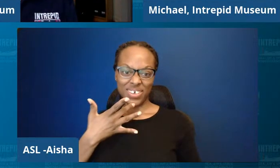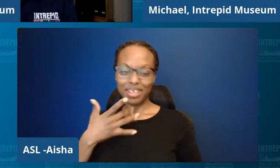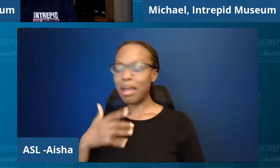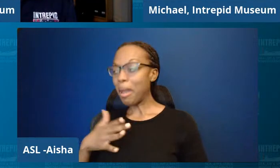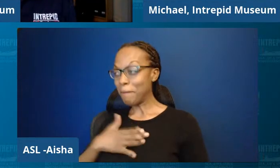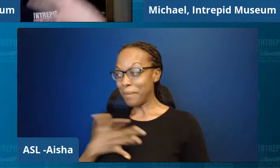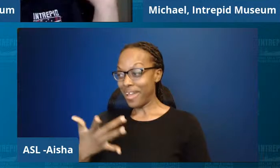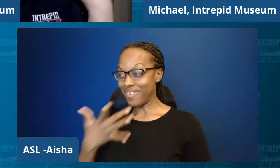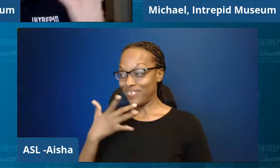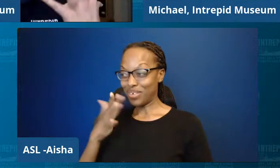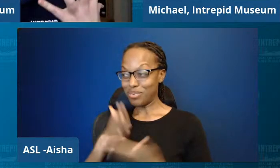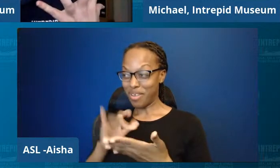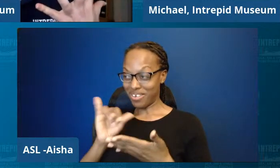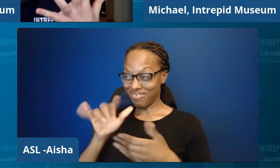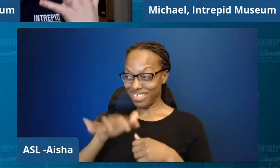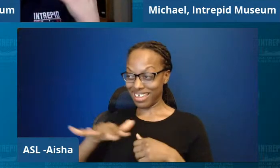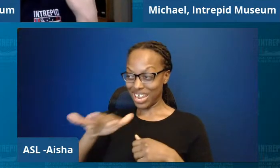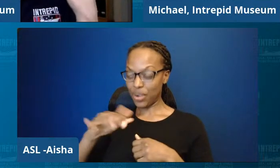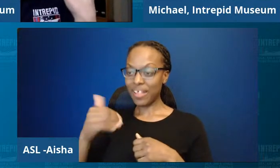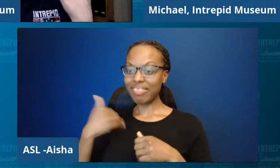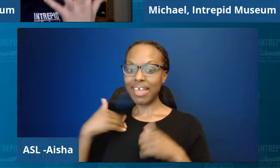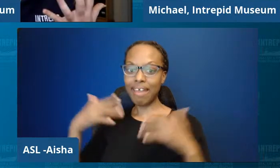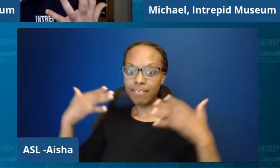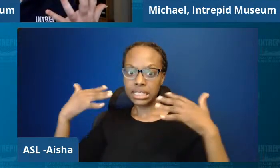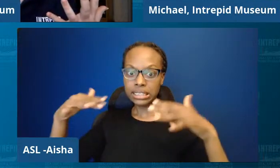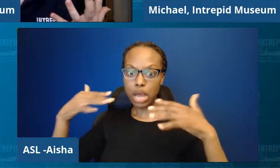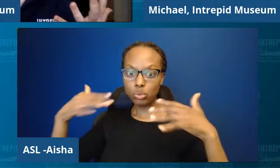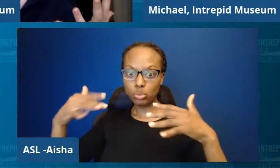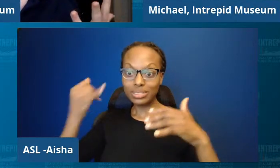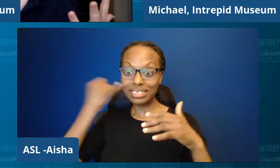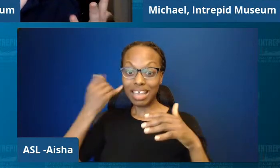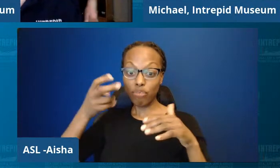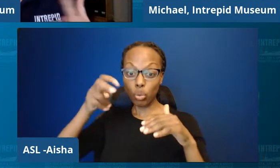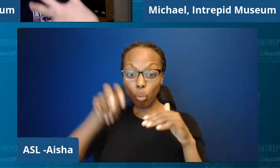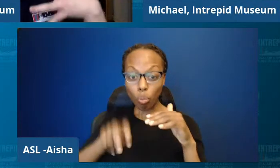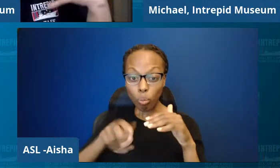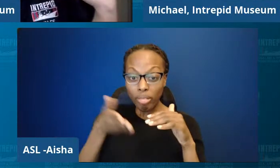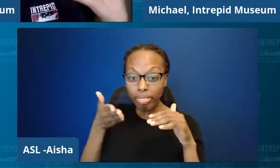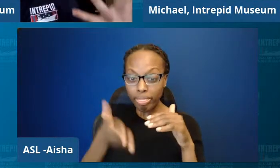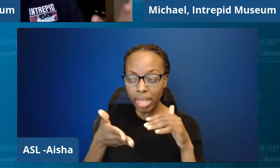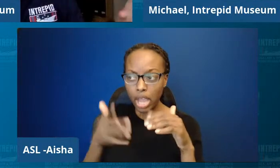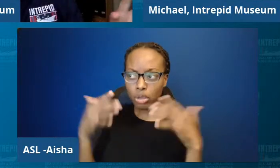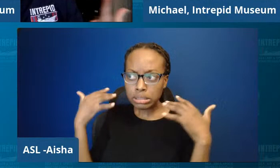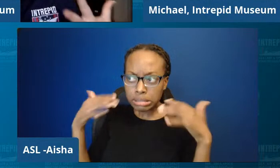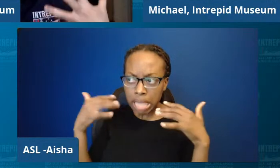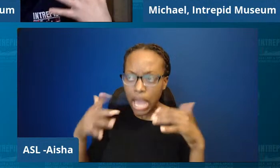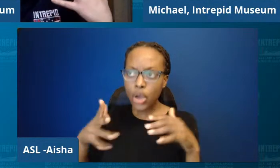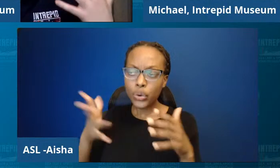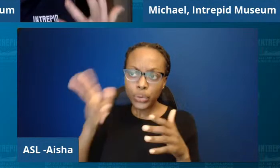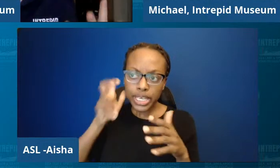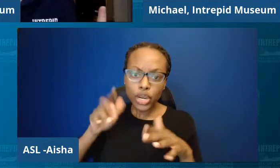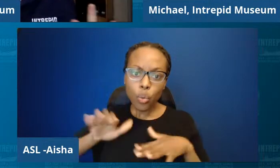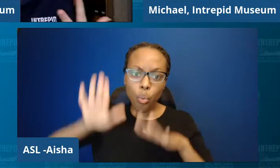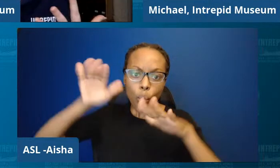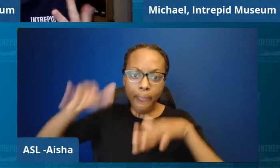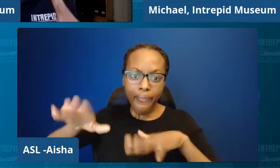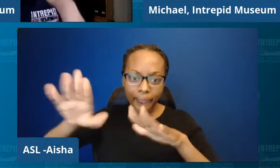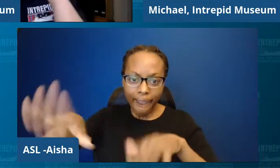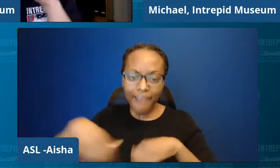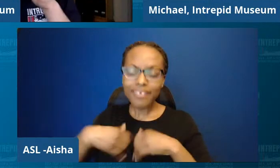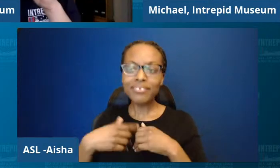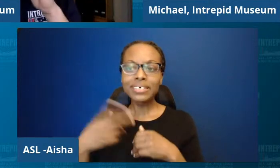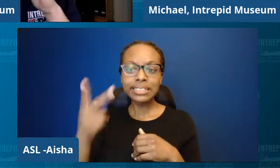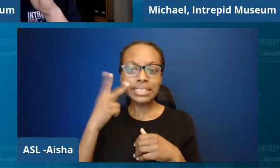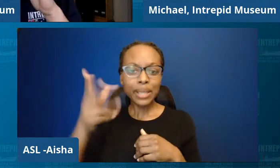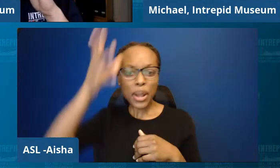is how they actually have the sounds of what it would have sounded like at the time. So you can actually hear kind of the waves and like the men who would have been working